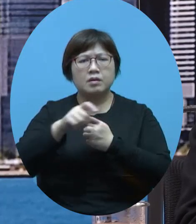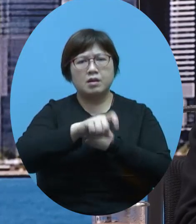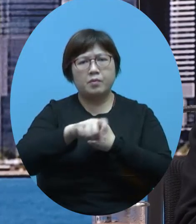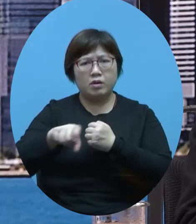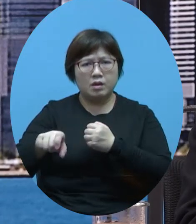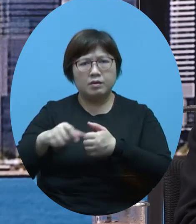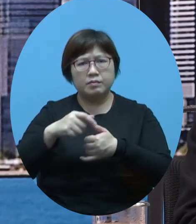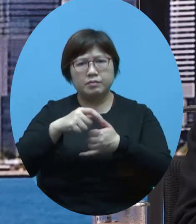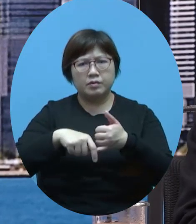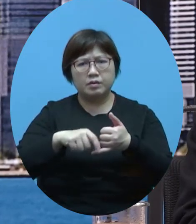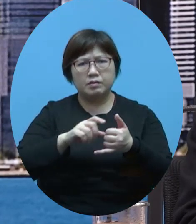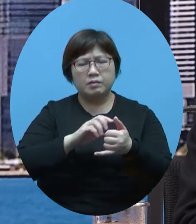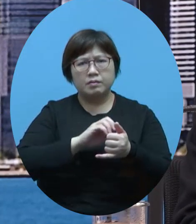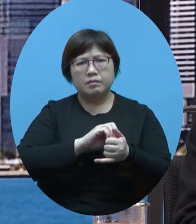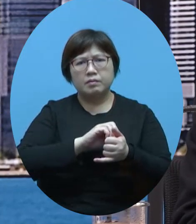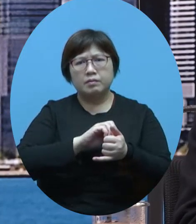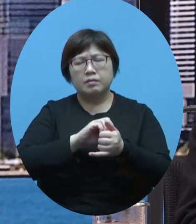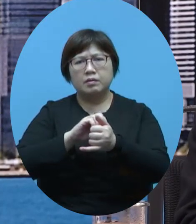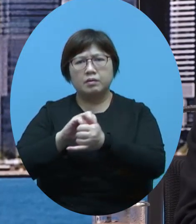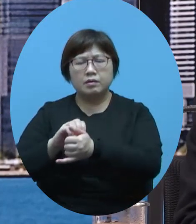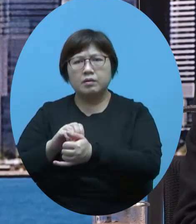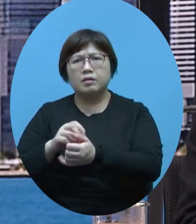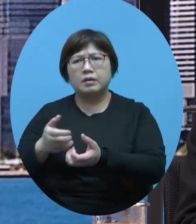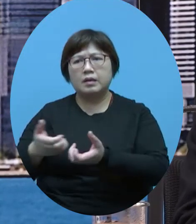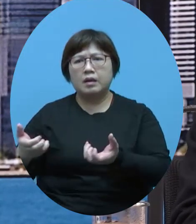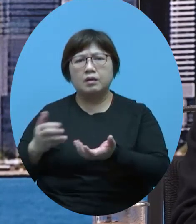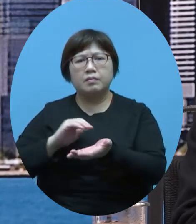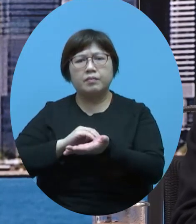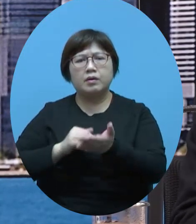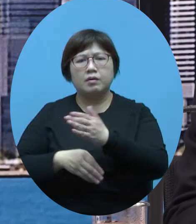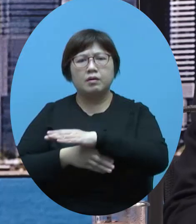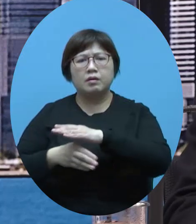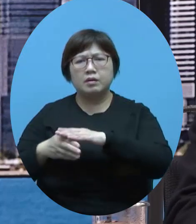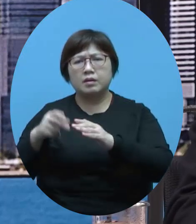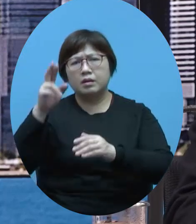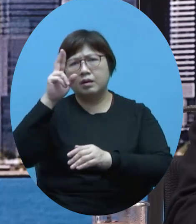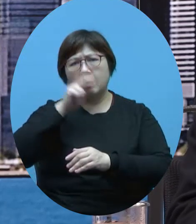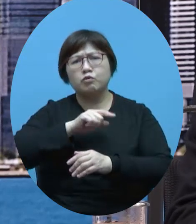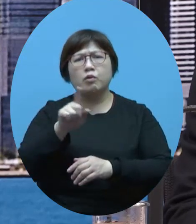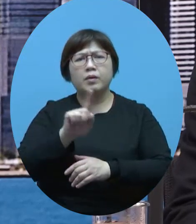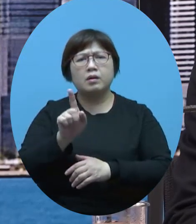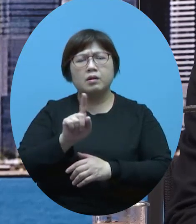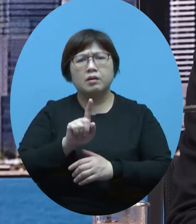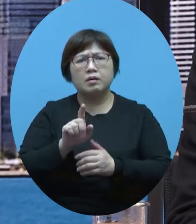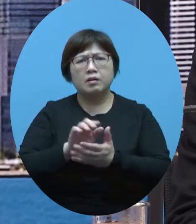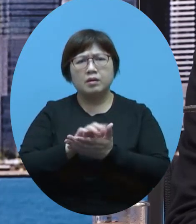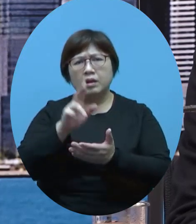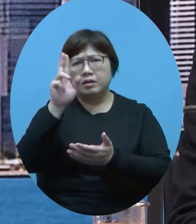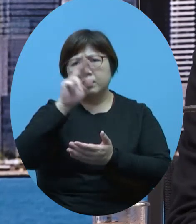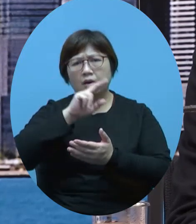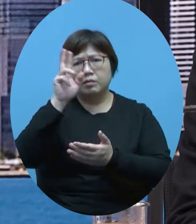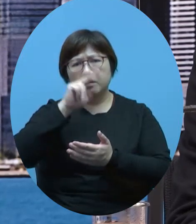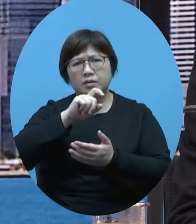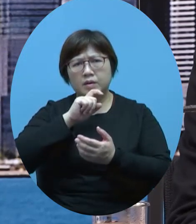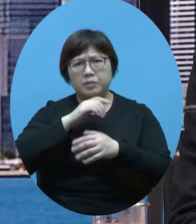more on what has gone wrong and because of this mistake, would there be more close contact person need to be sent to quarantine camps